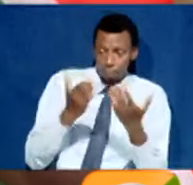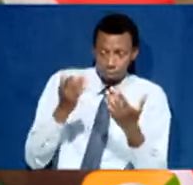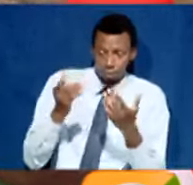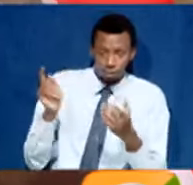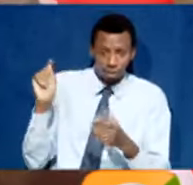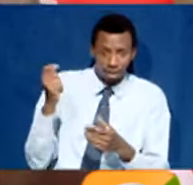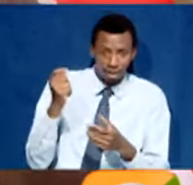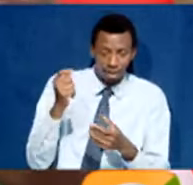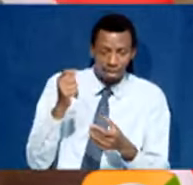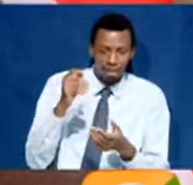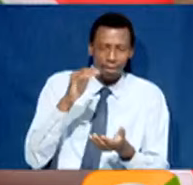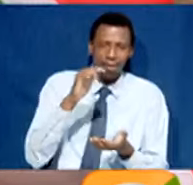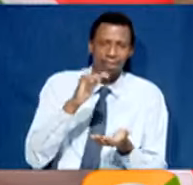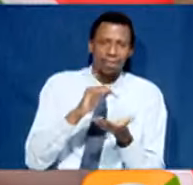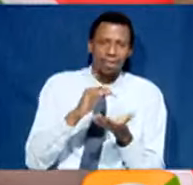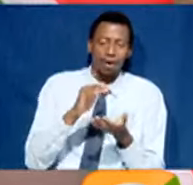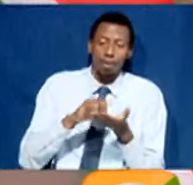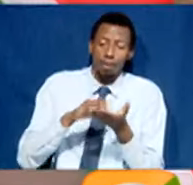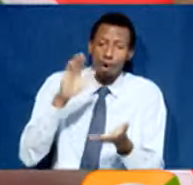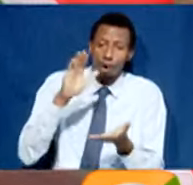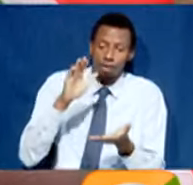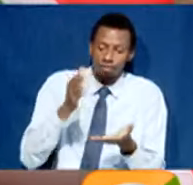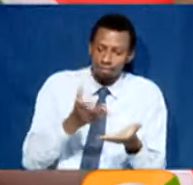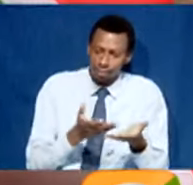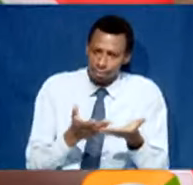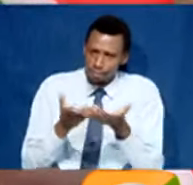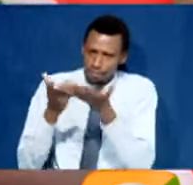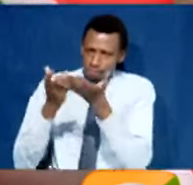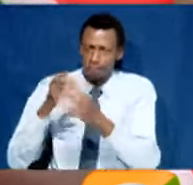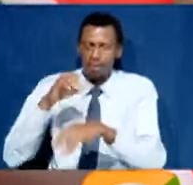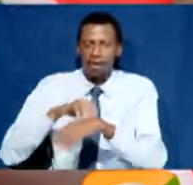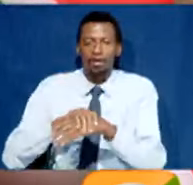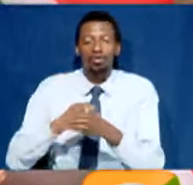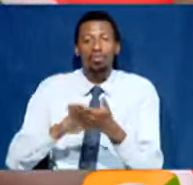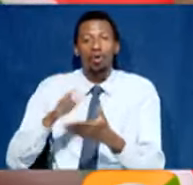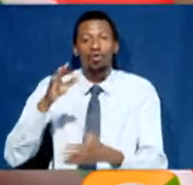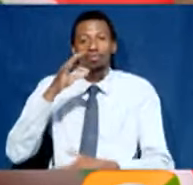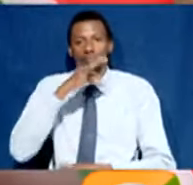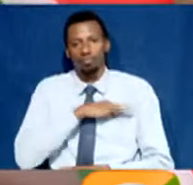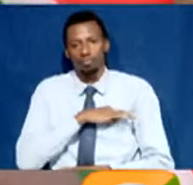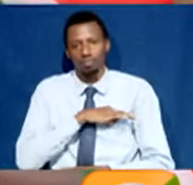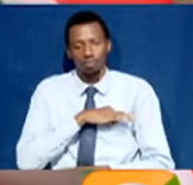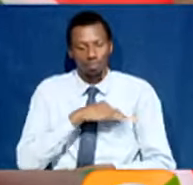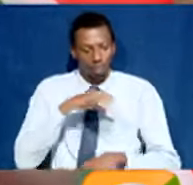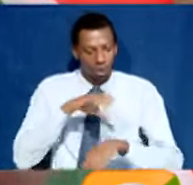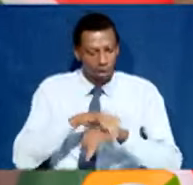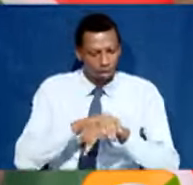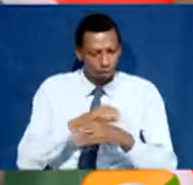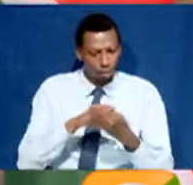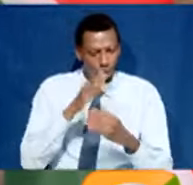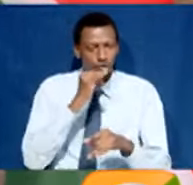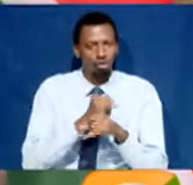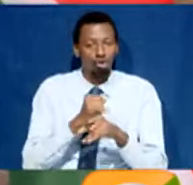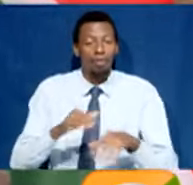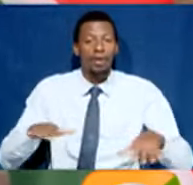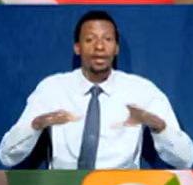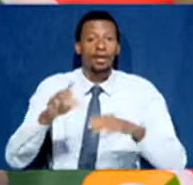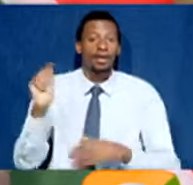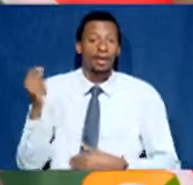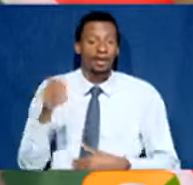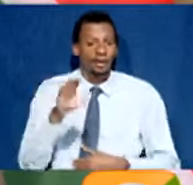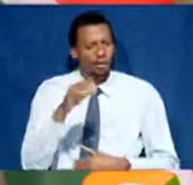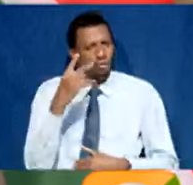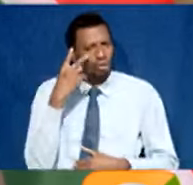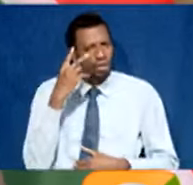more exports so that we can get more revenue, grow jobs locally. And you see,